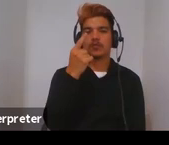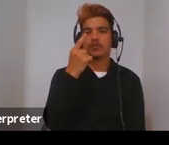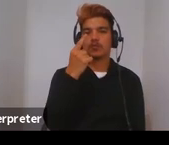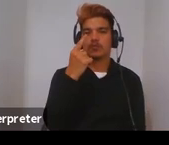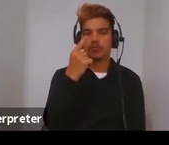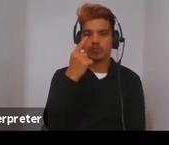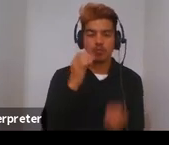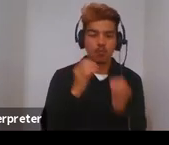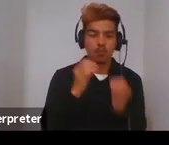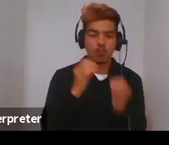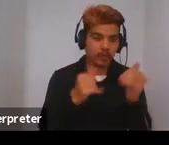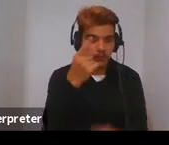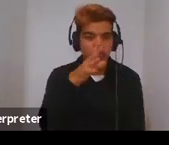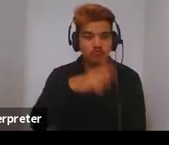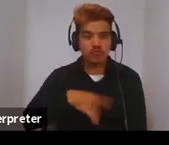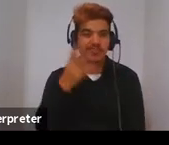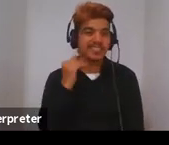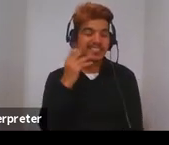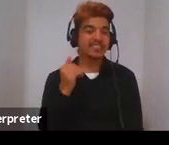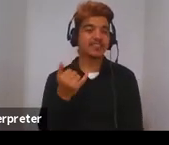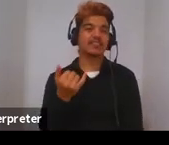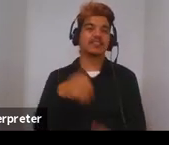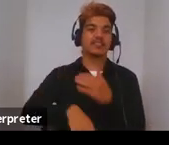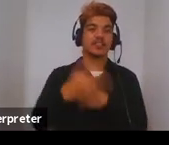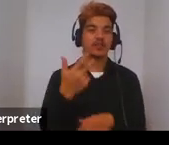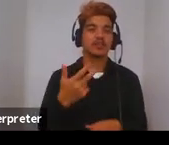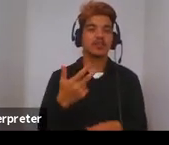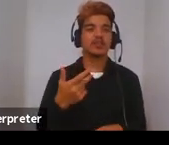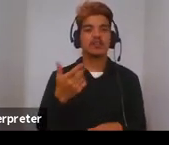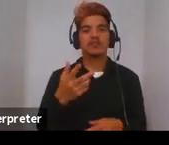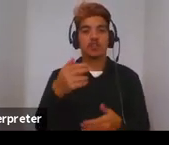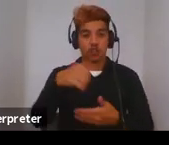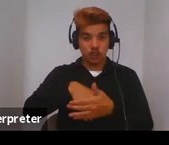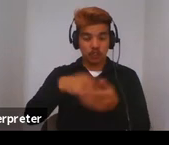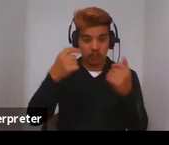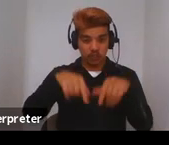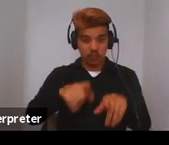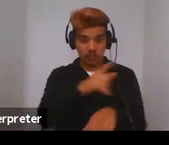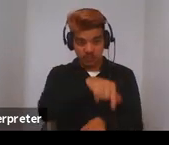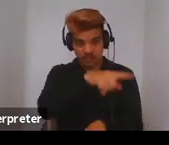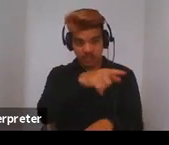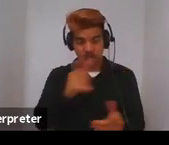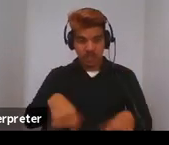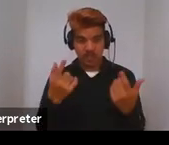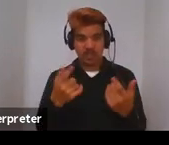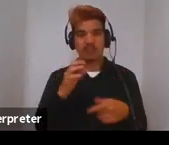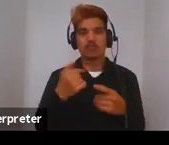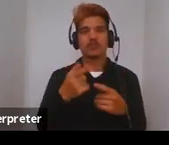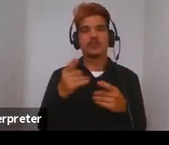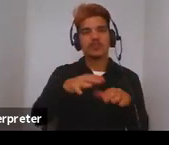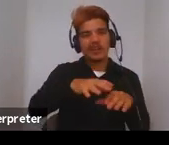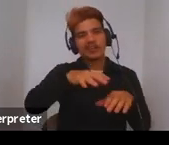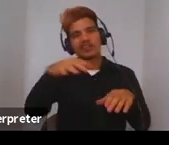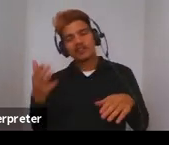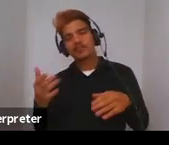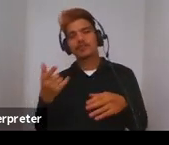sexual violence involving a physical contact during their lifetime. When you take out the caveat of physical